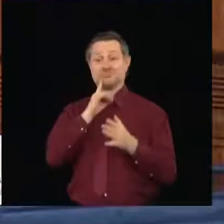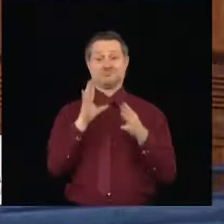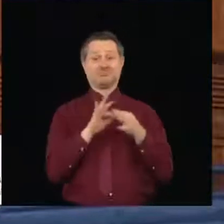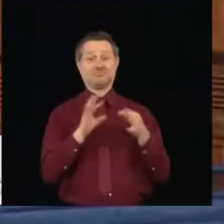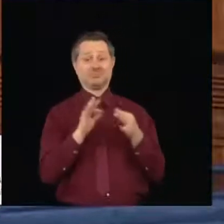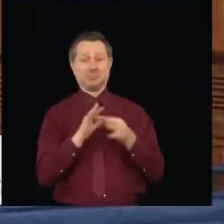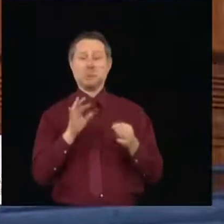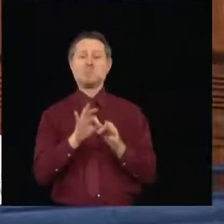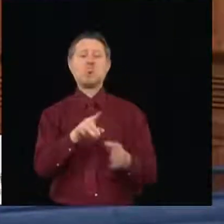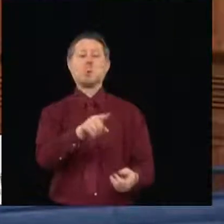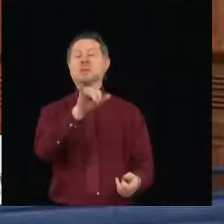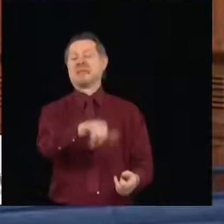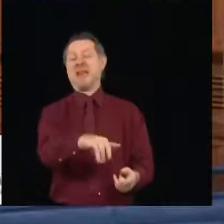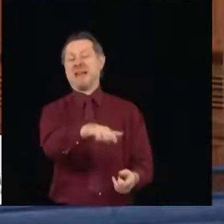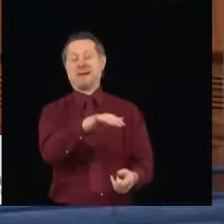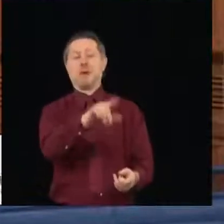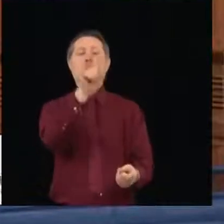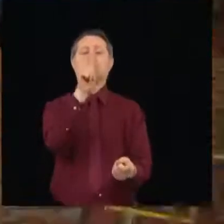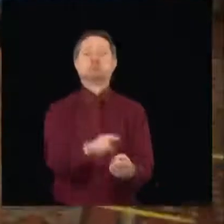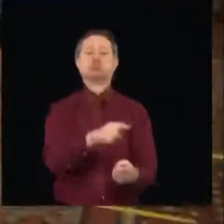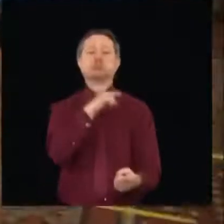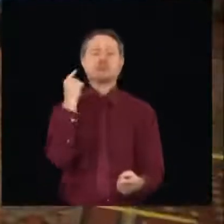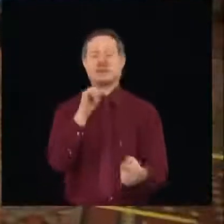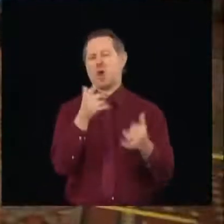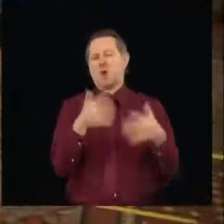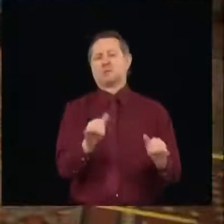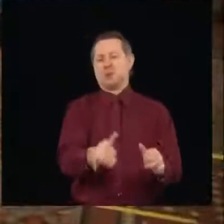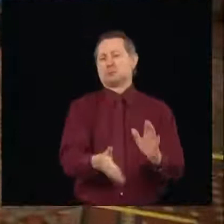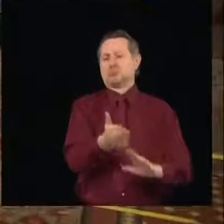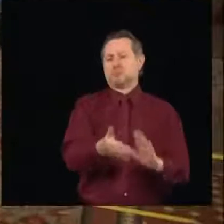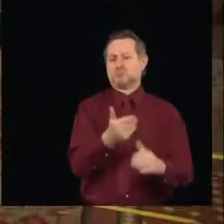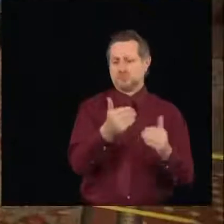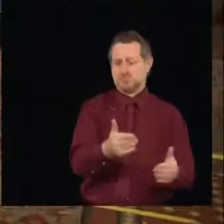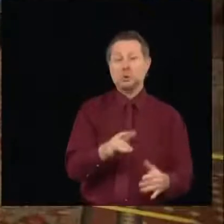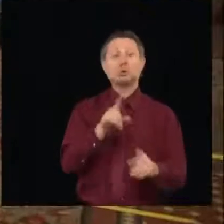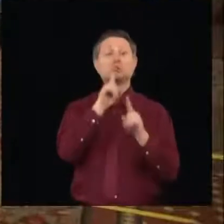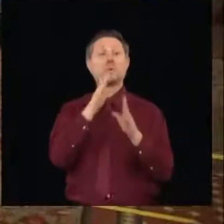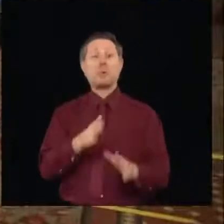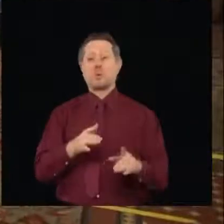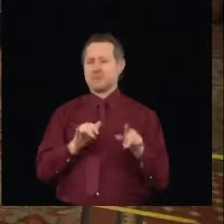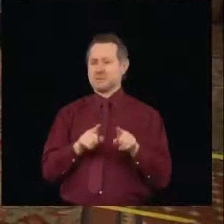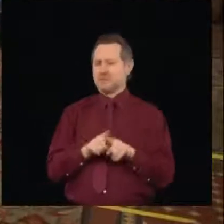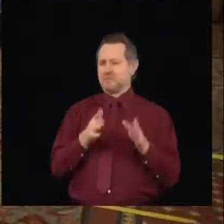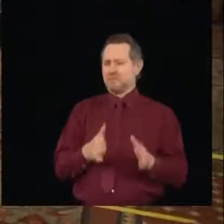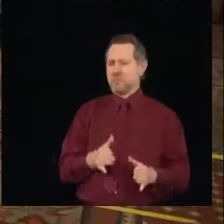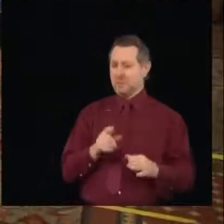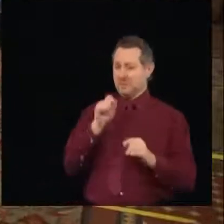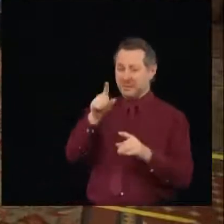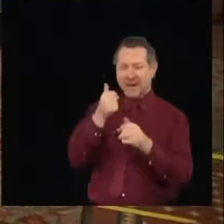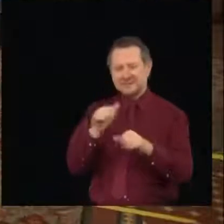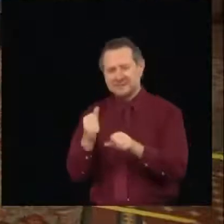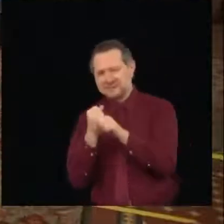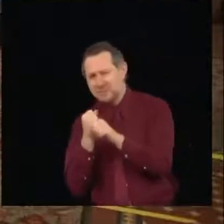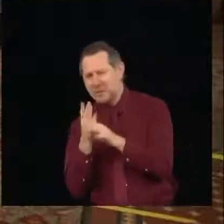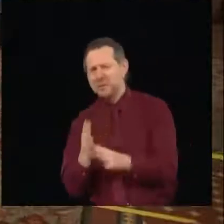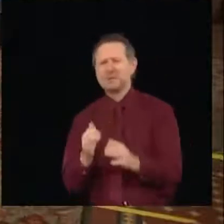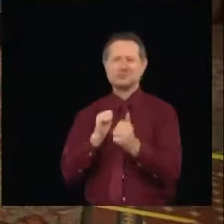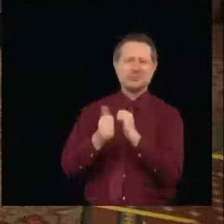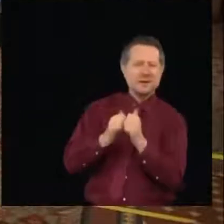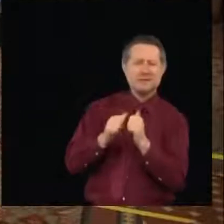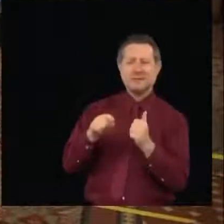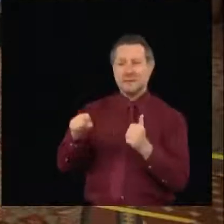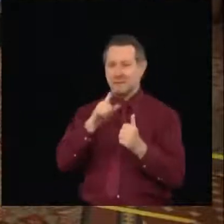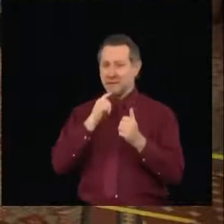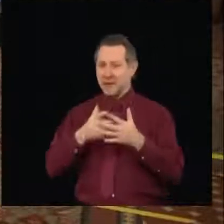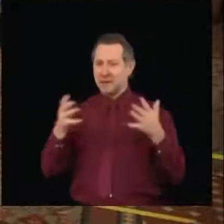minimal because the activity is already occurring. I mean, there are, for any of these sports, for baseball in particular, there's a large number of maintenance staff,